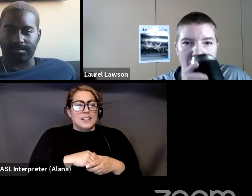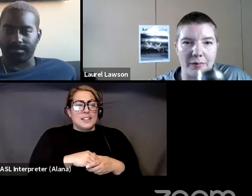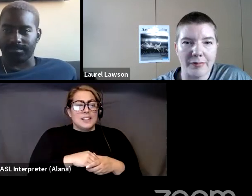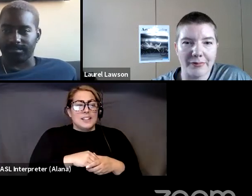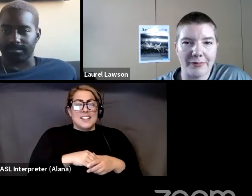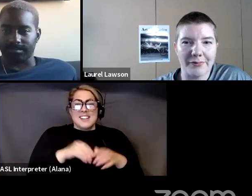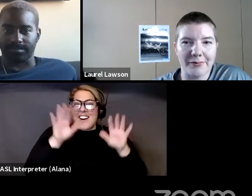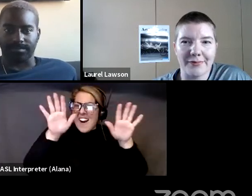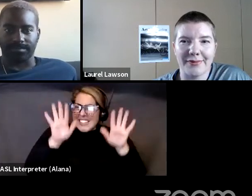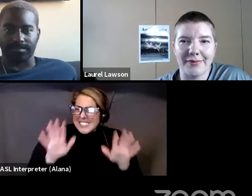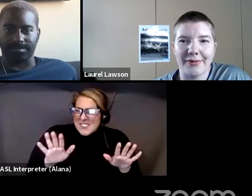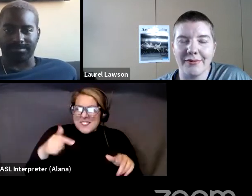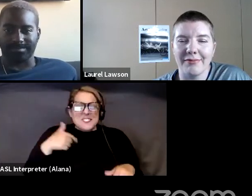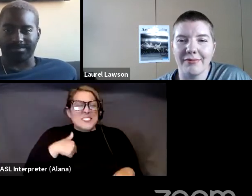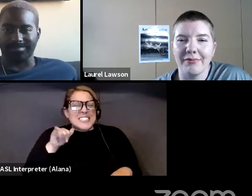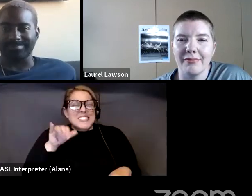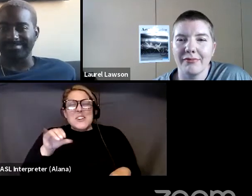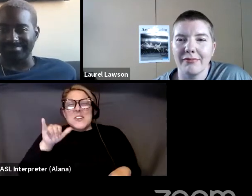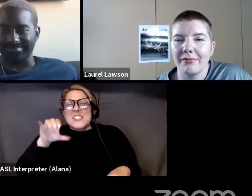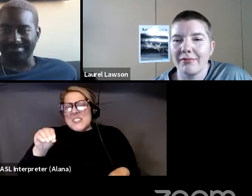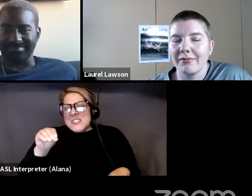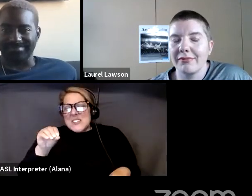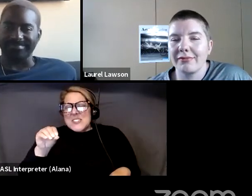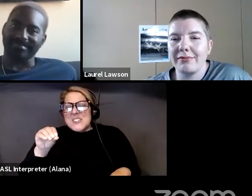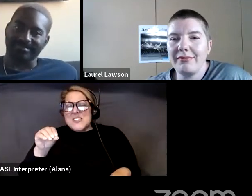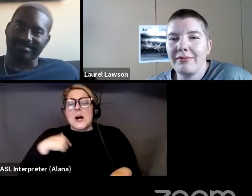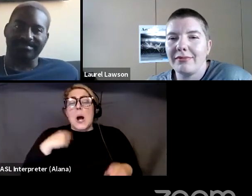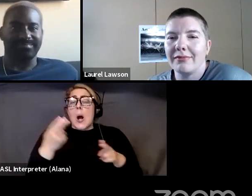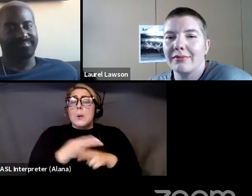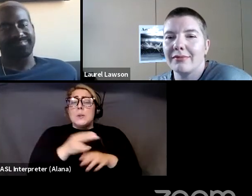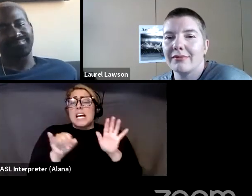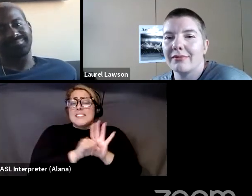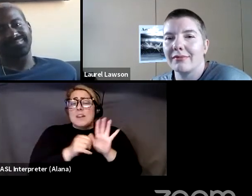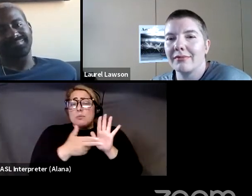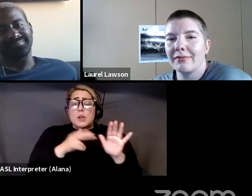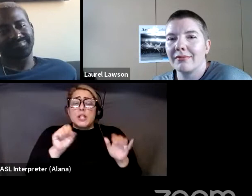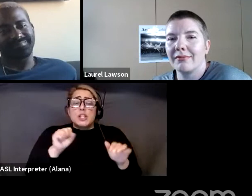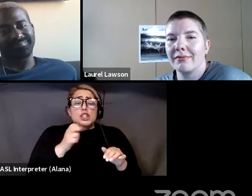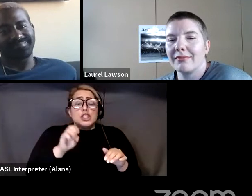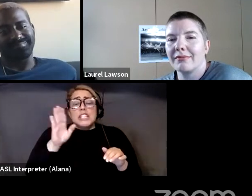Awesome. I'm Yo-Yo. I go by she, her, or they, them